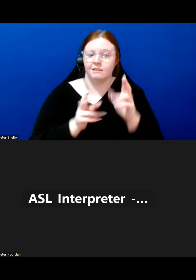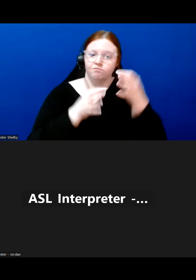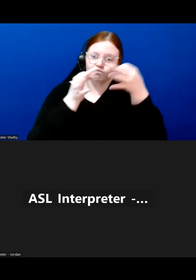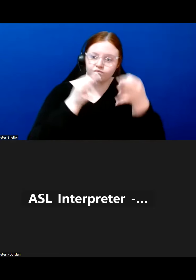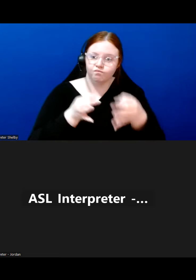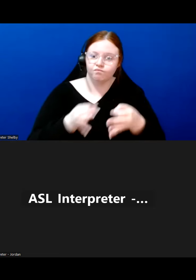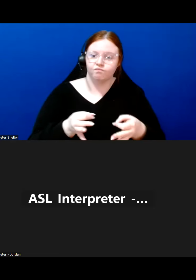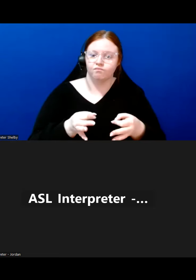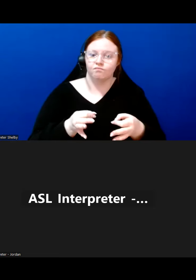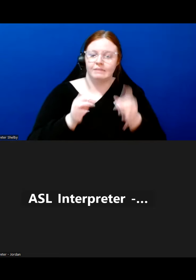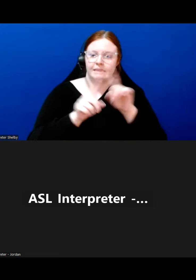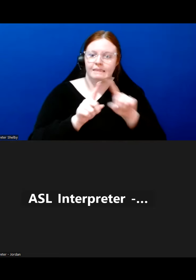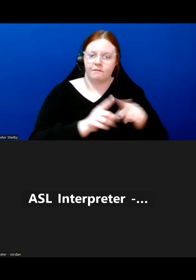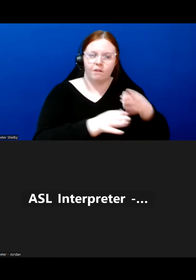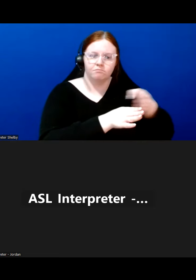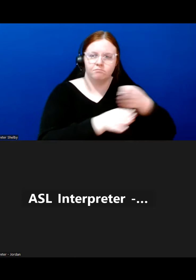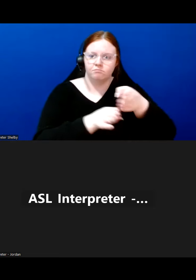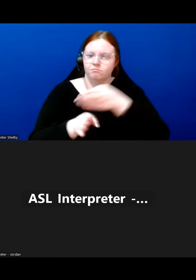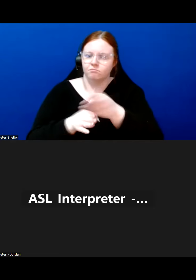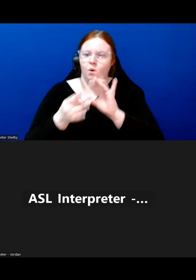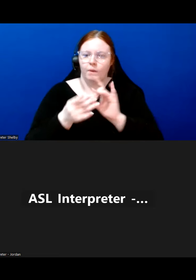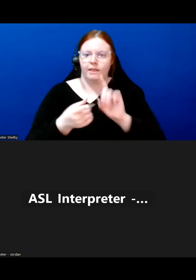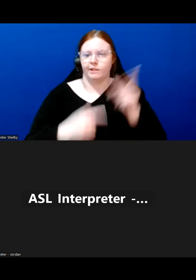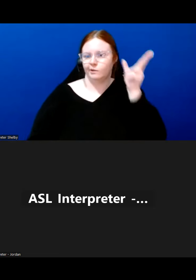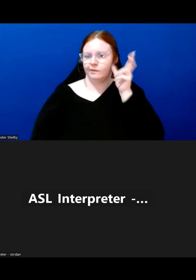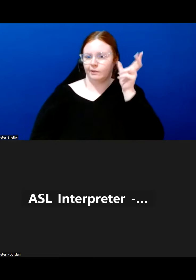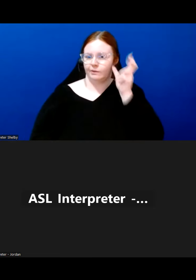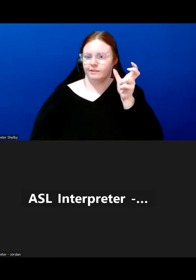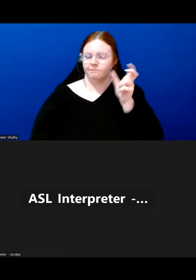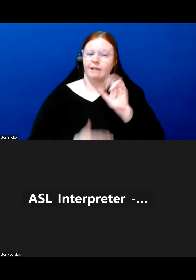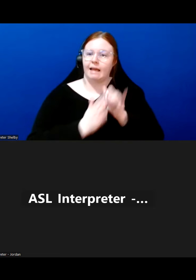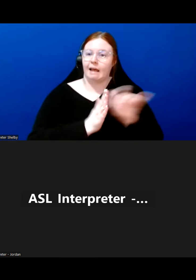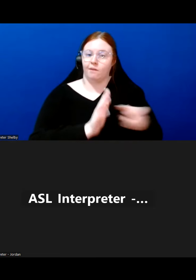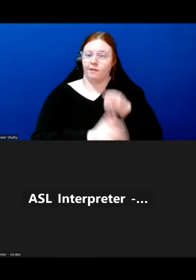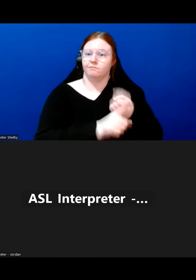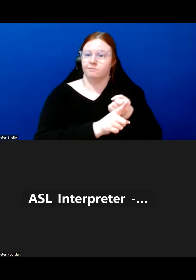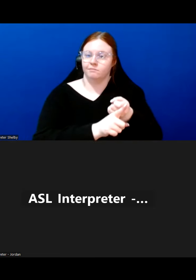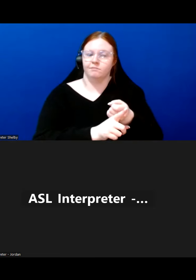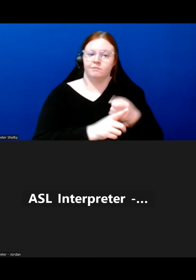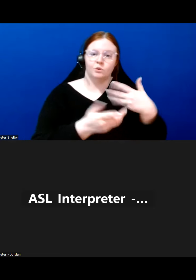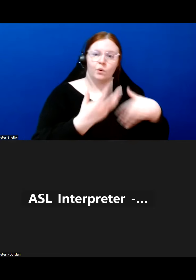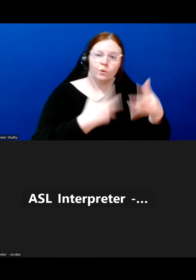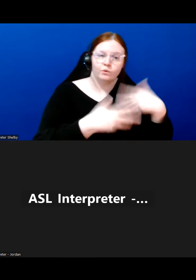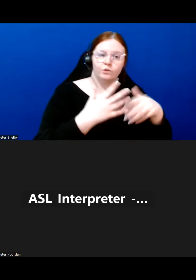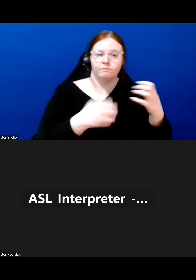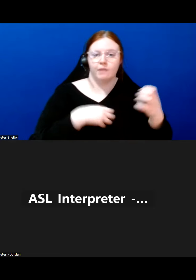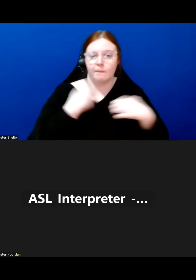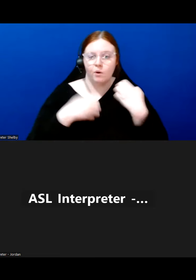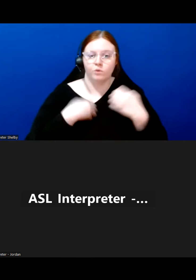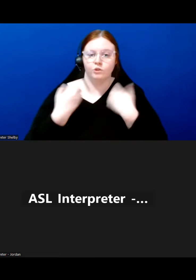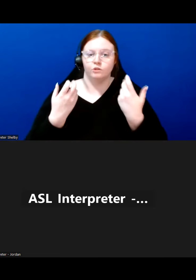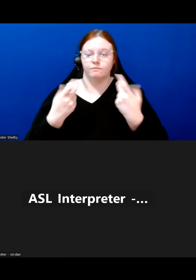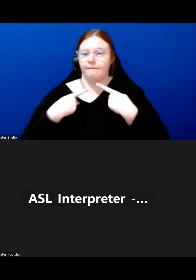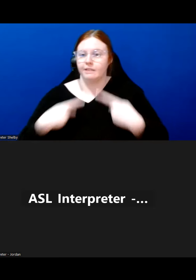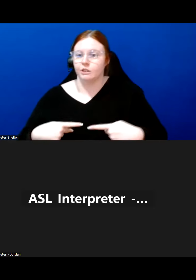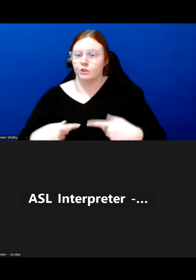different aspects of hearing and how it can impact your social, your emotional, physical, mental